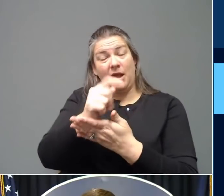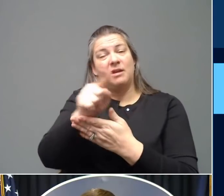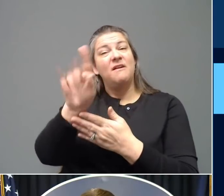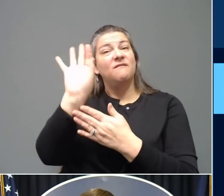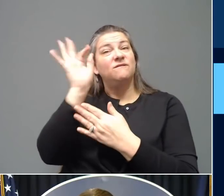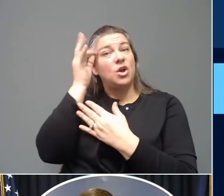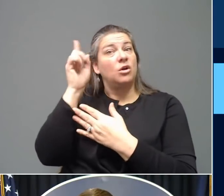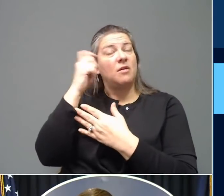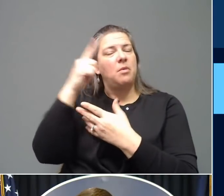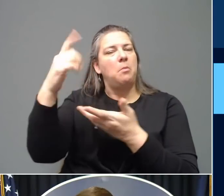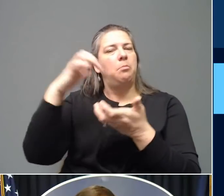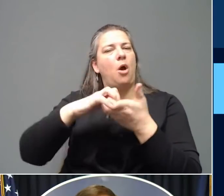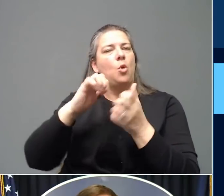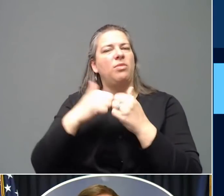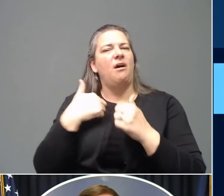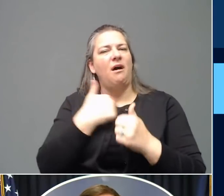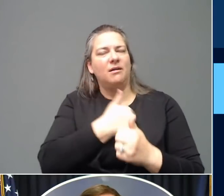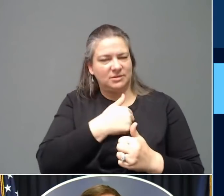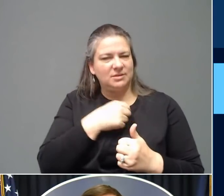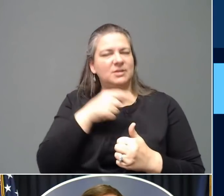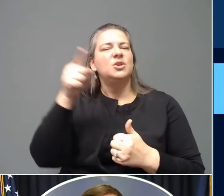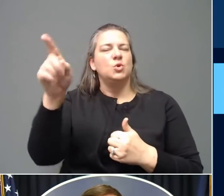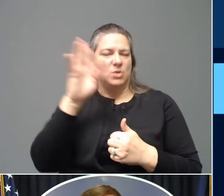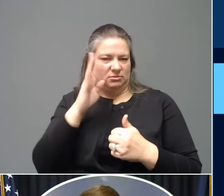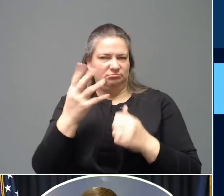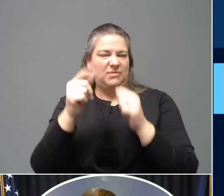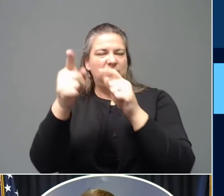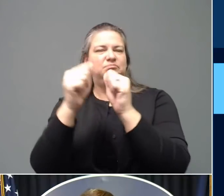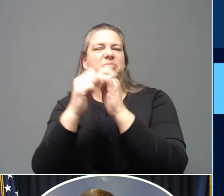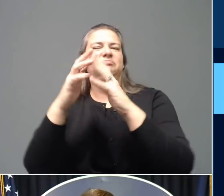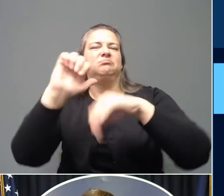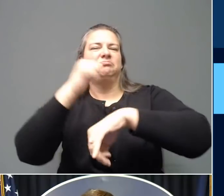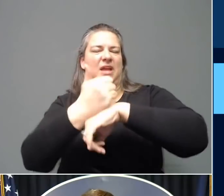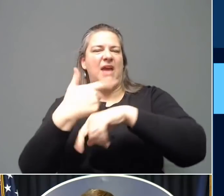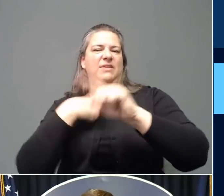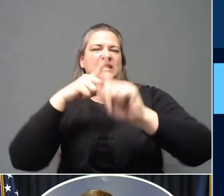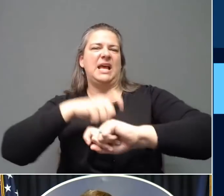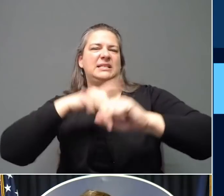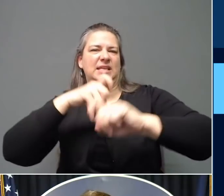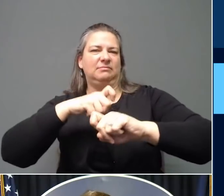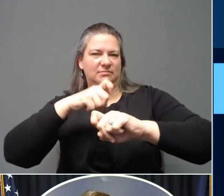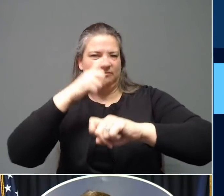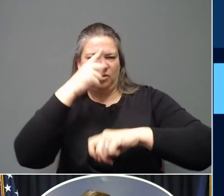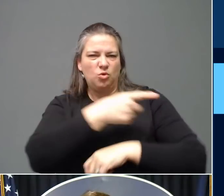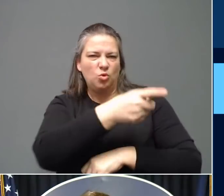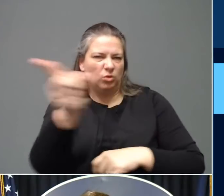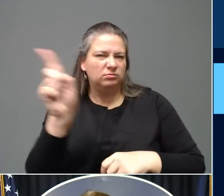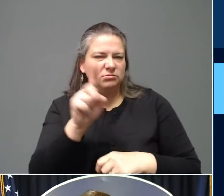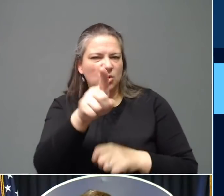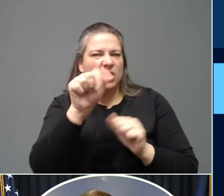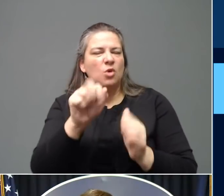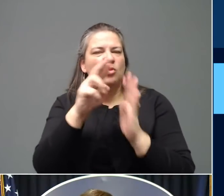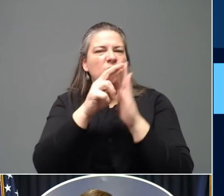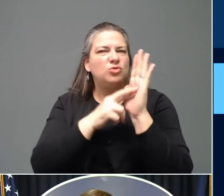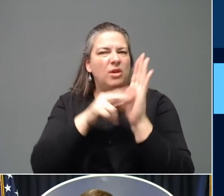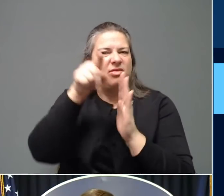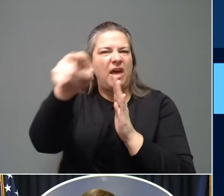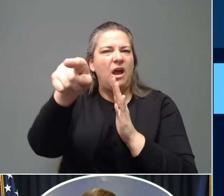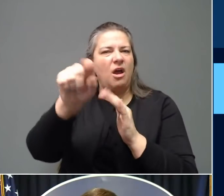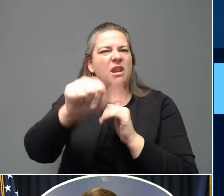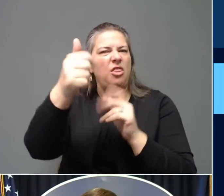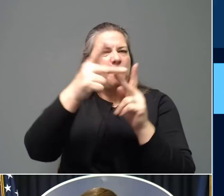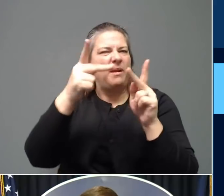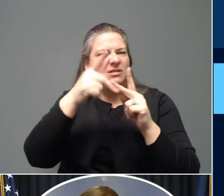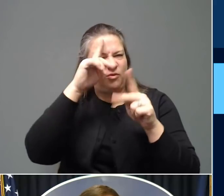us, is going to be providing additional testing for residents of Northern Kentucky. You can register at